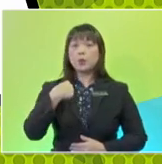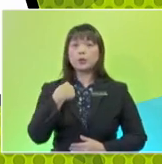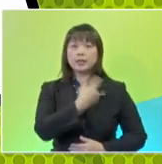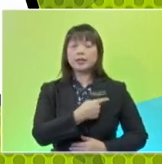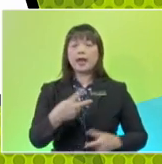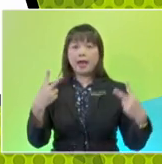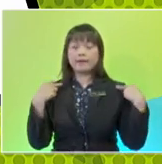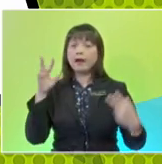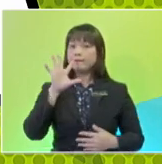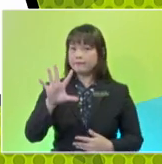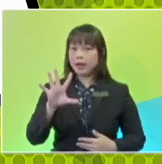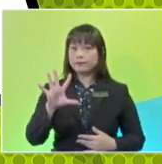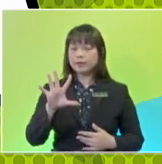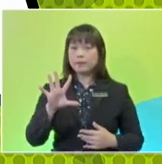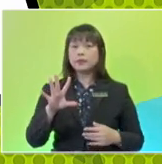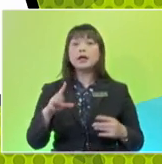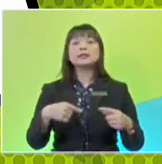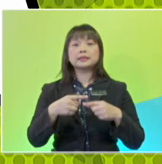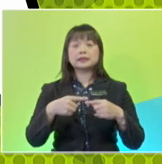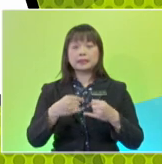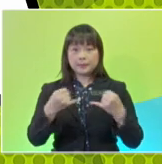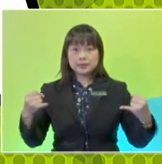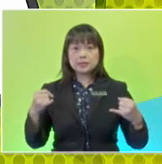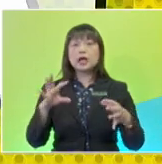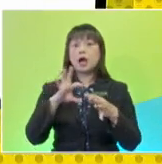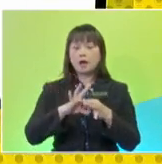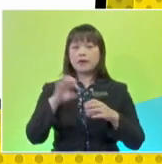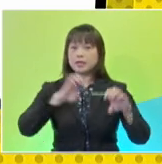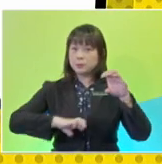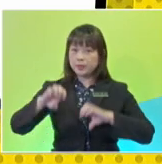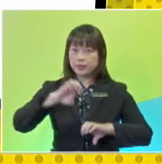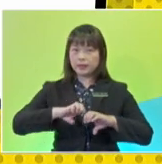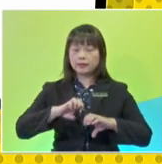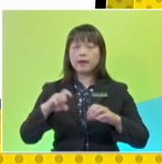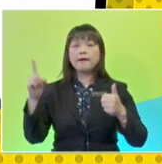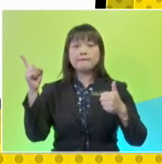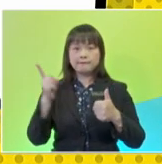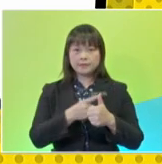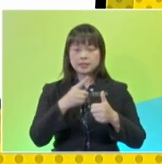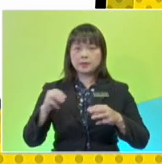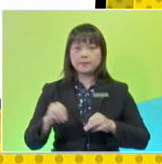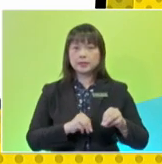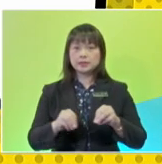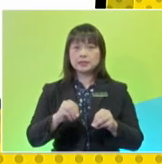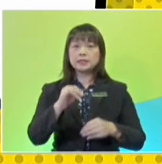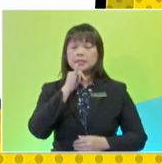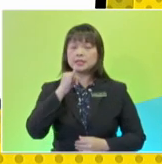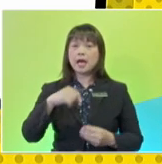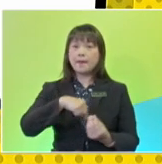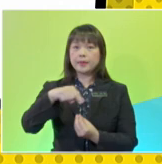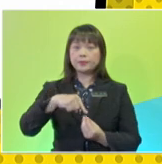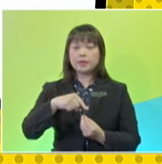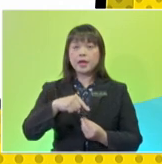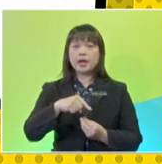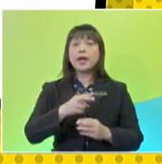of experiments that we are going to do here today. Okay. So the first method, it's about hand picking. Hand picking.